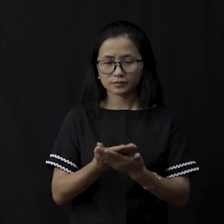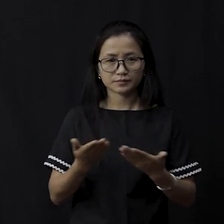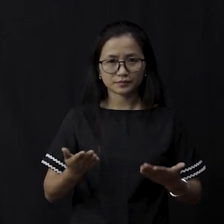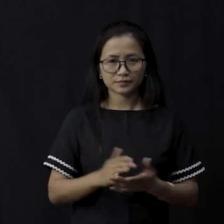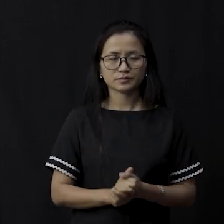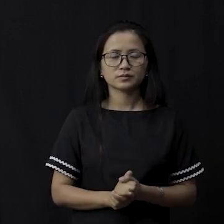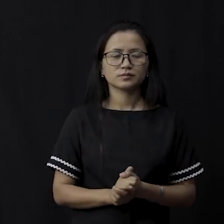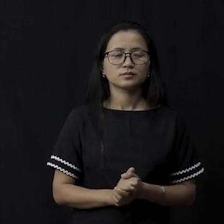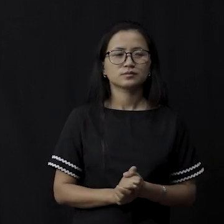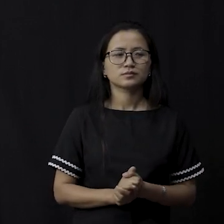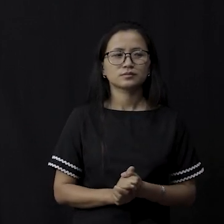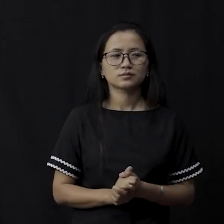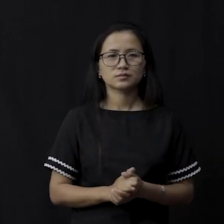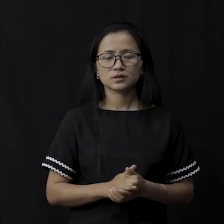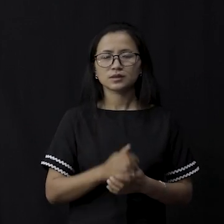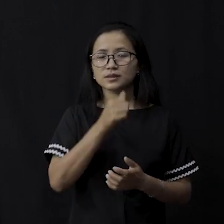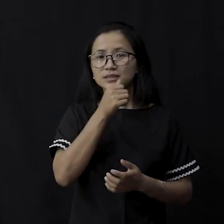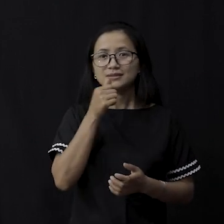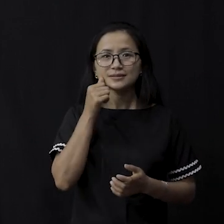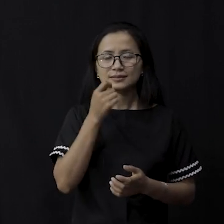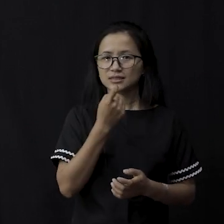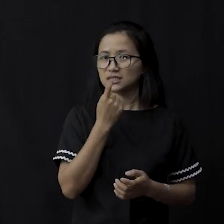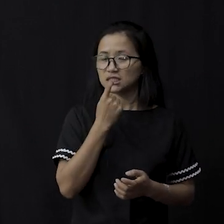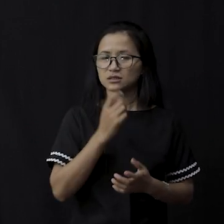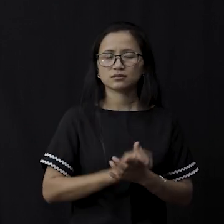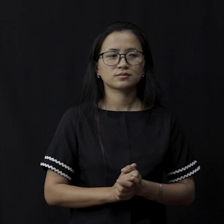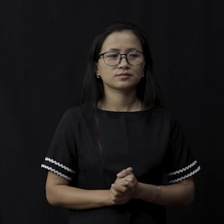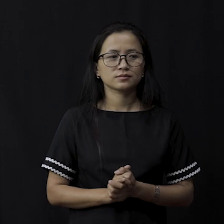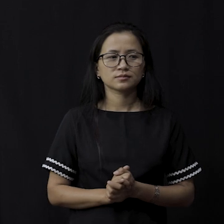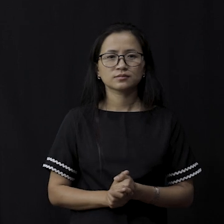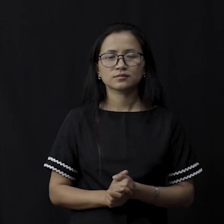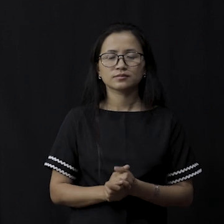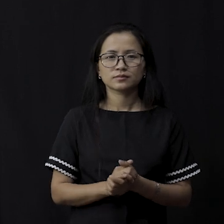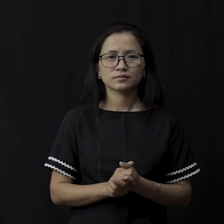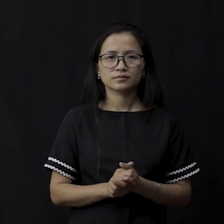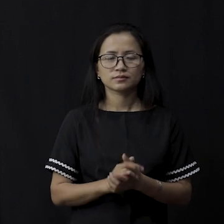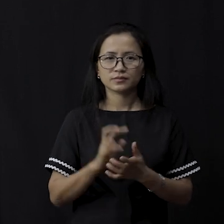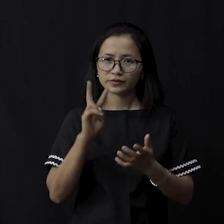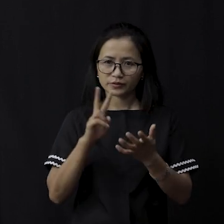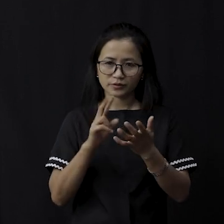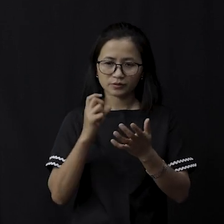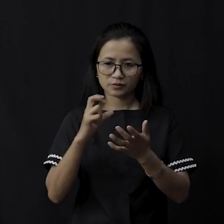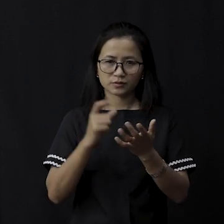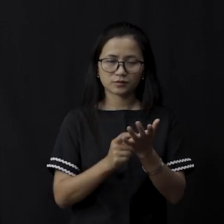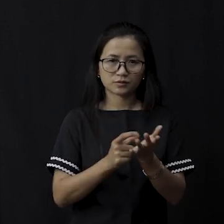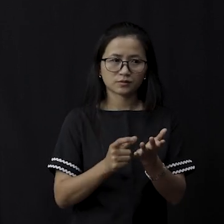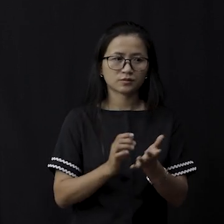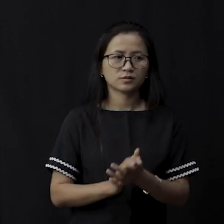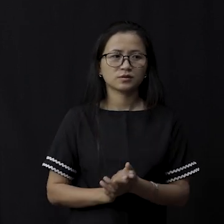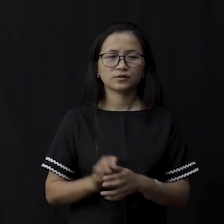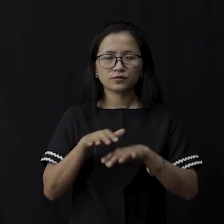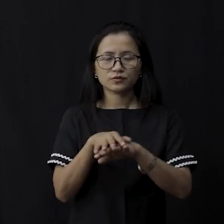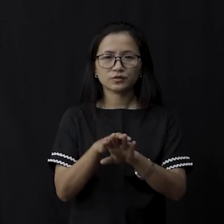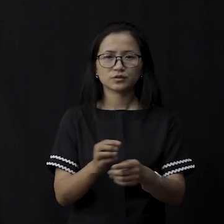Let us see the sources of vitamins. Milk, yes, the milk that you drink, cheese, fish,